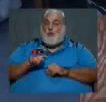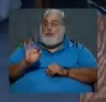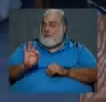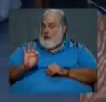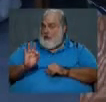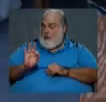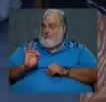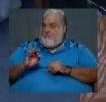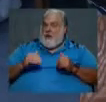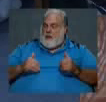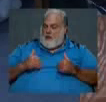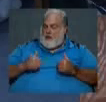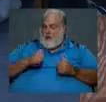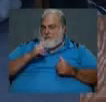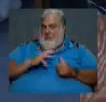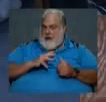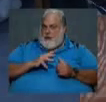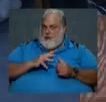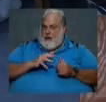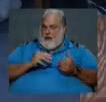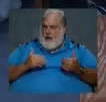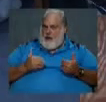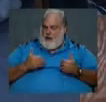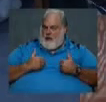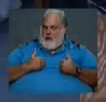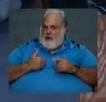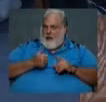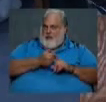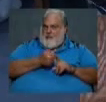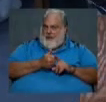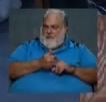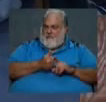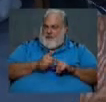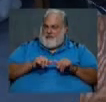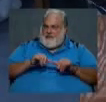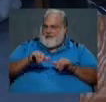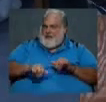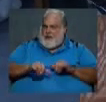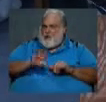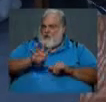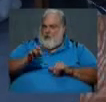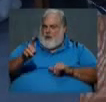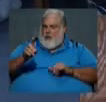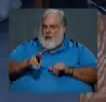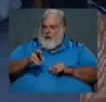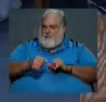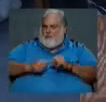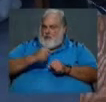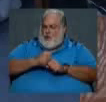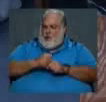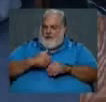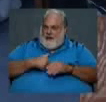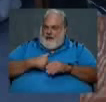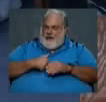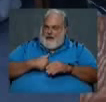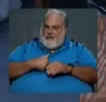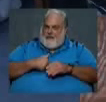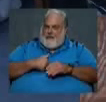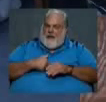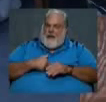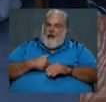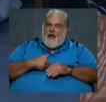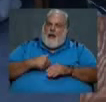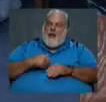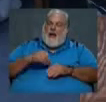had a young man in our custody who had spent about 4.5 years in our custody at Alexander. His